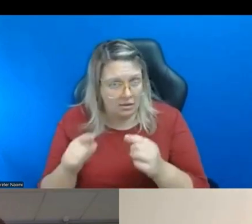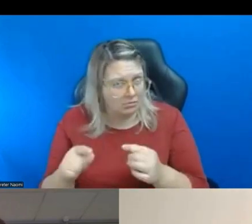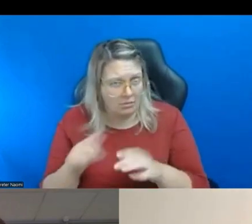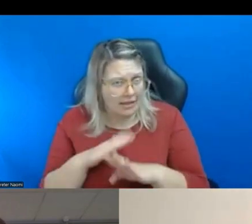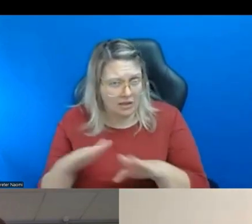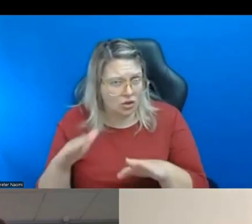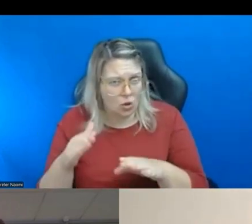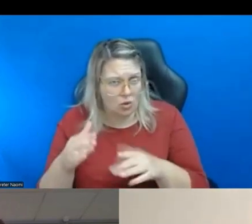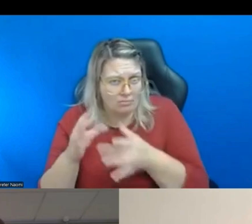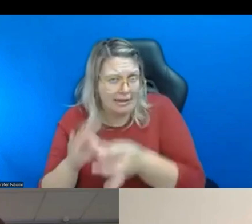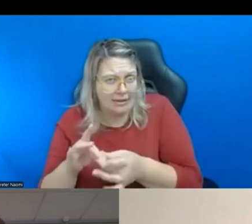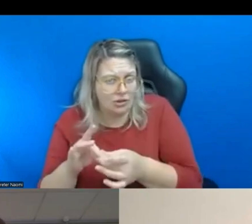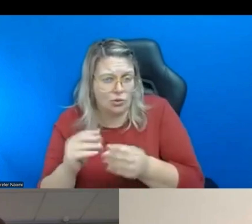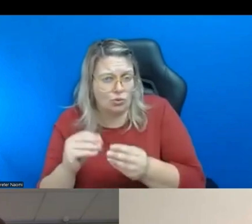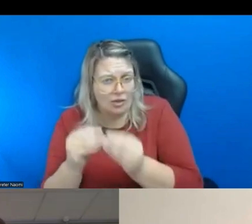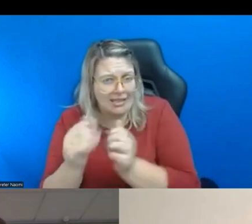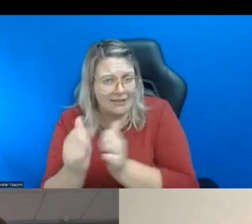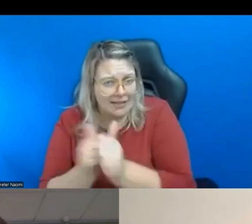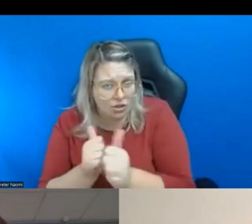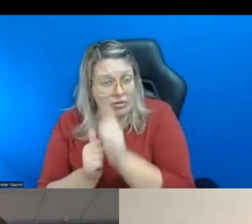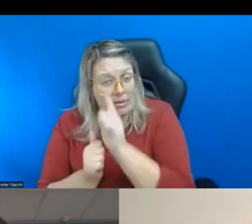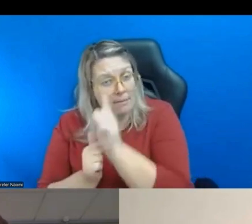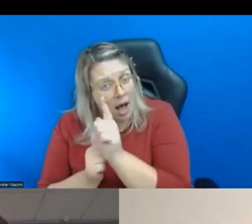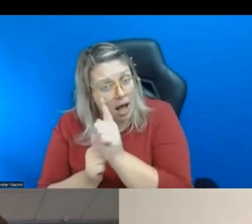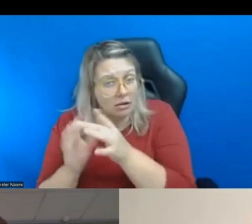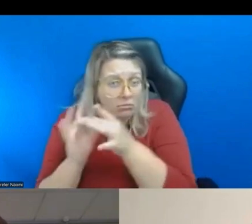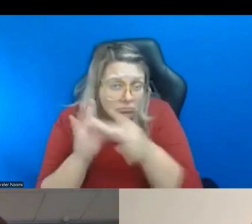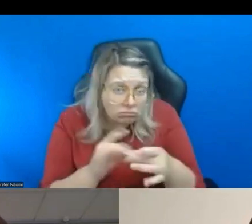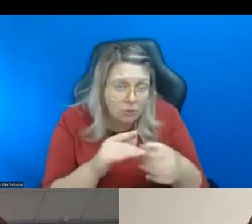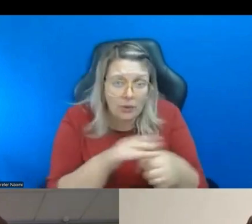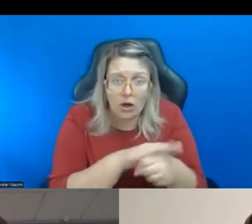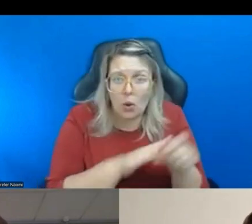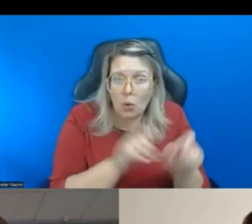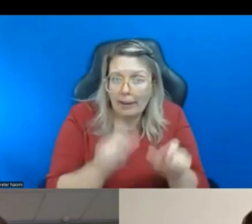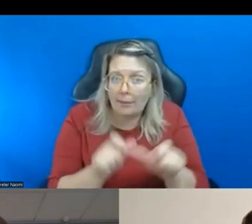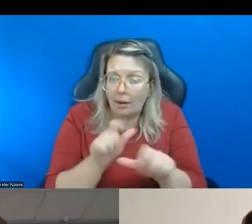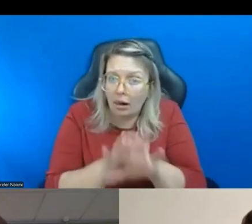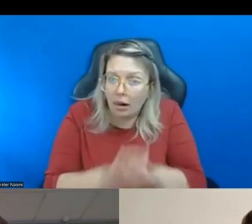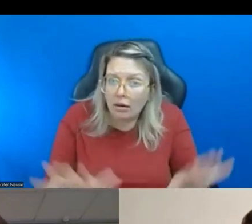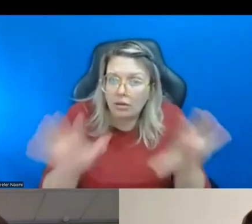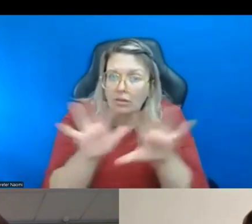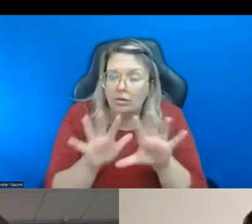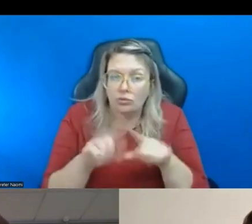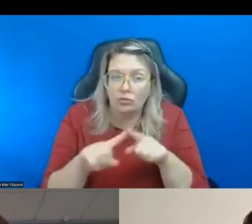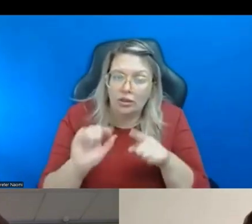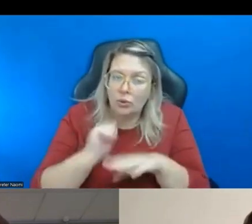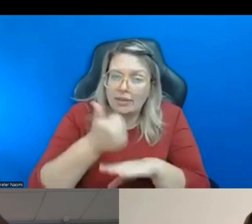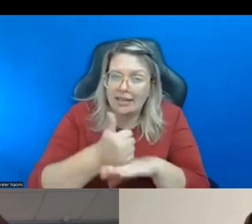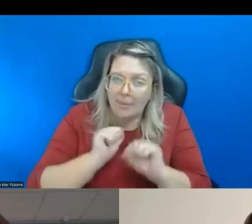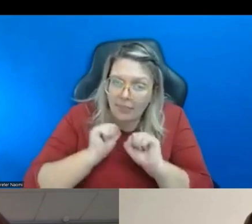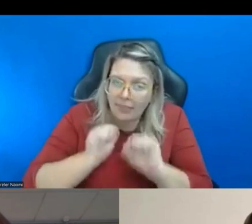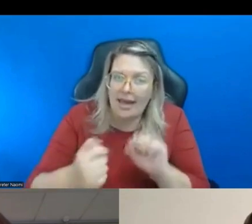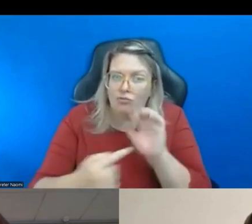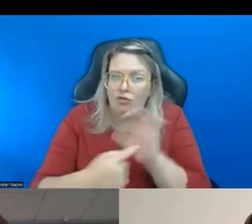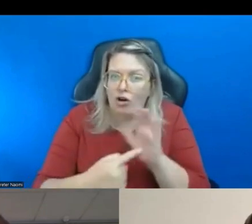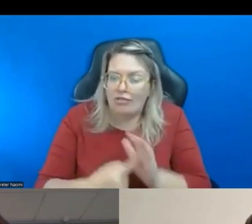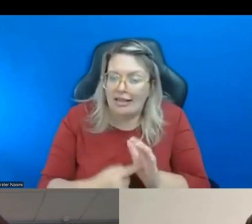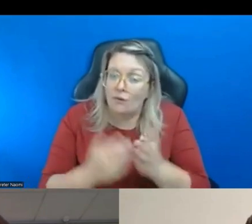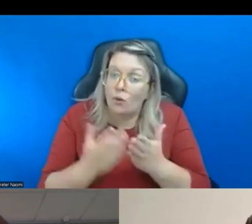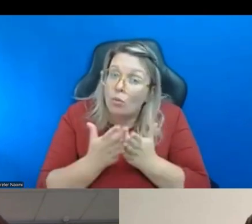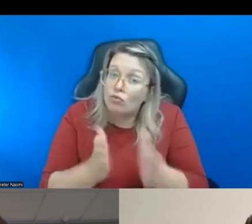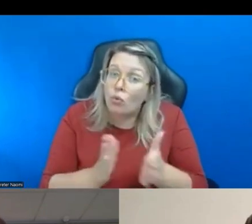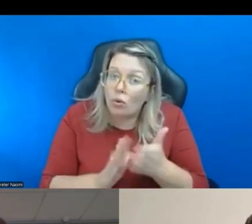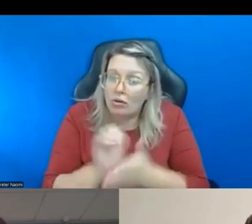creative industries, but engaging local people across that combined authority and setting priorities for the broader cultural sector,